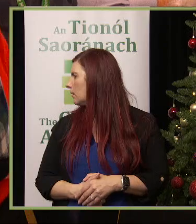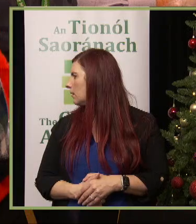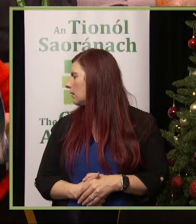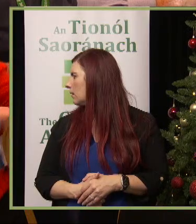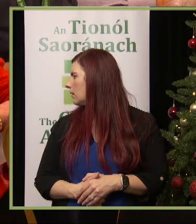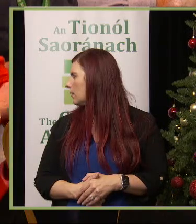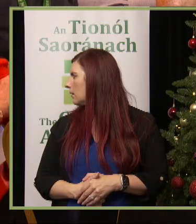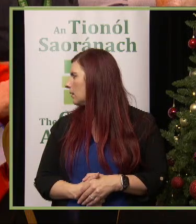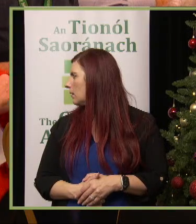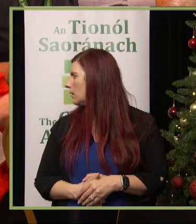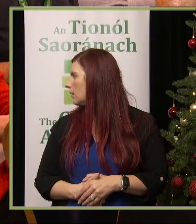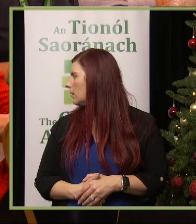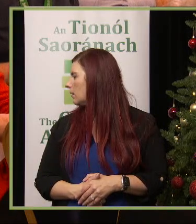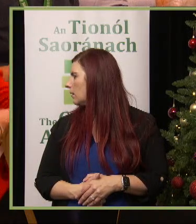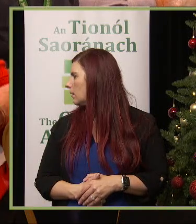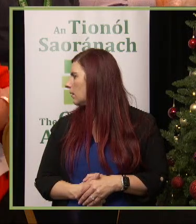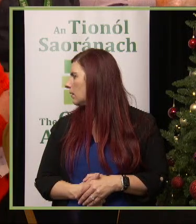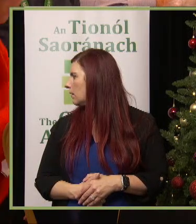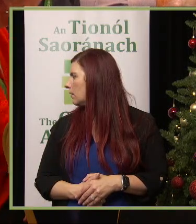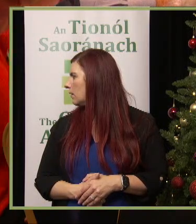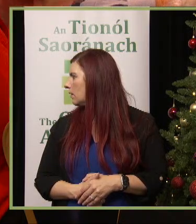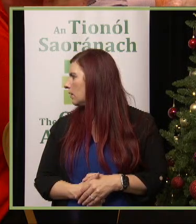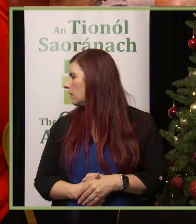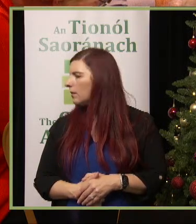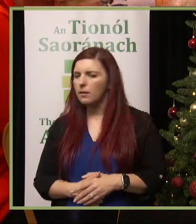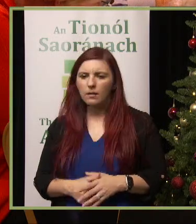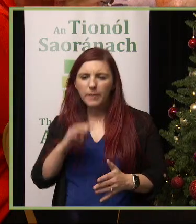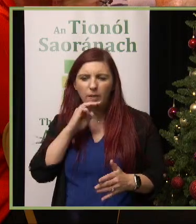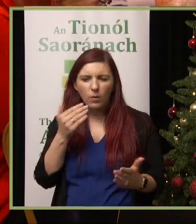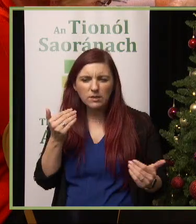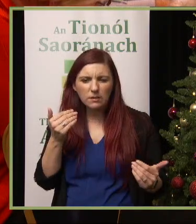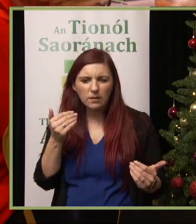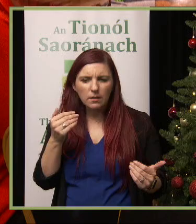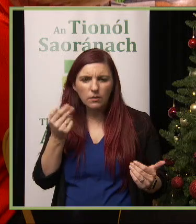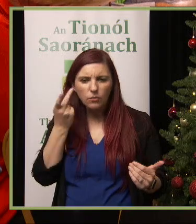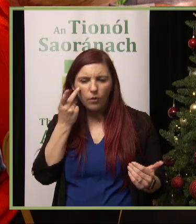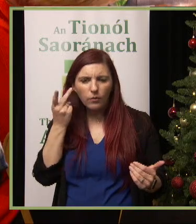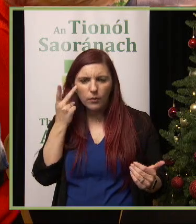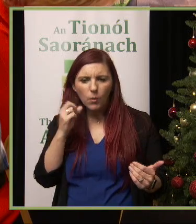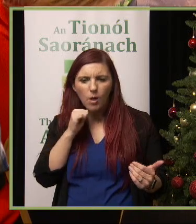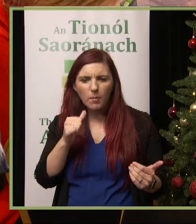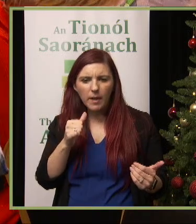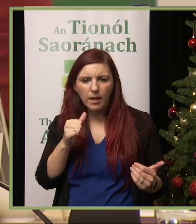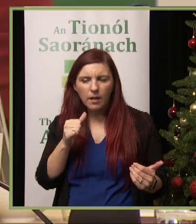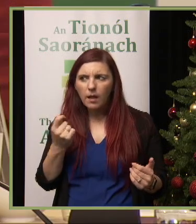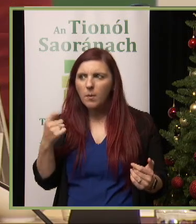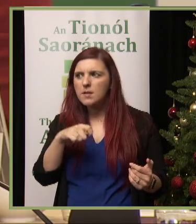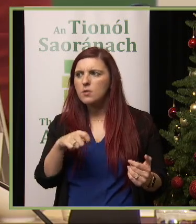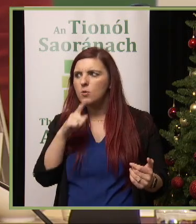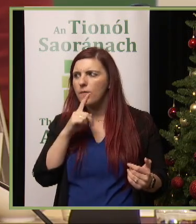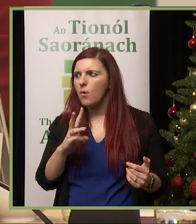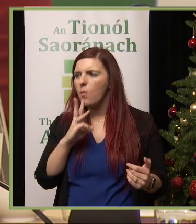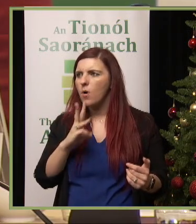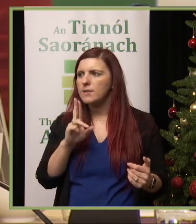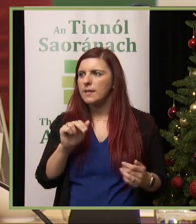review will not be implemented. Yes, so I think is your wording to change the second sentence. This